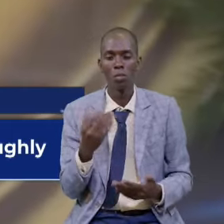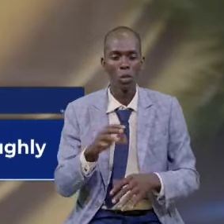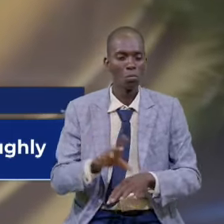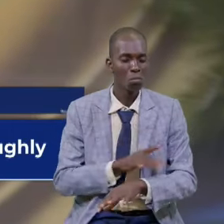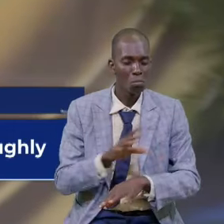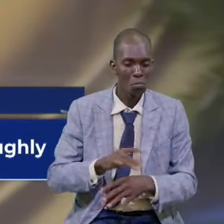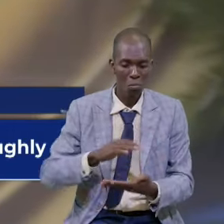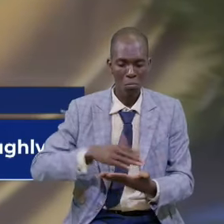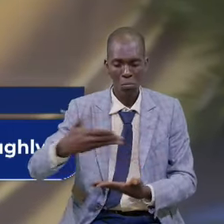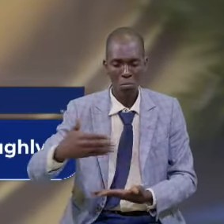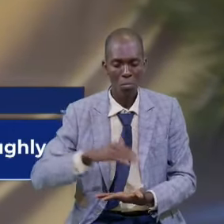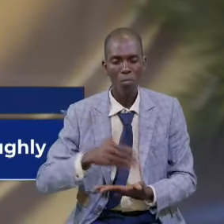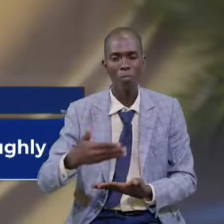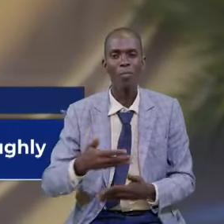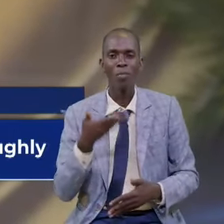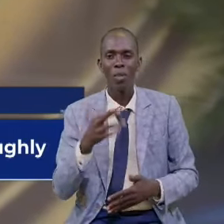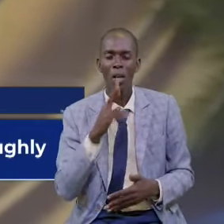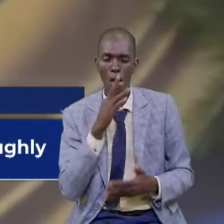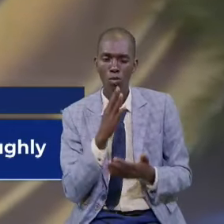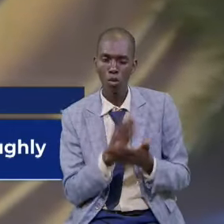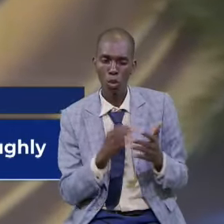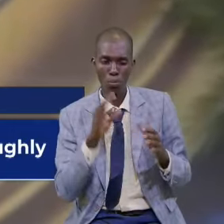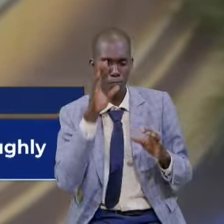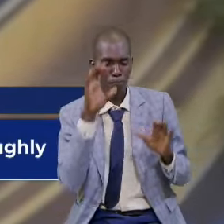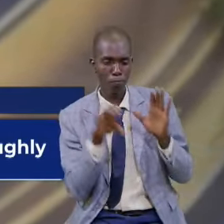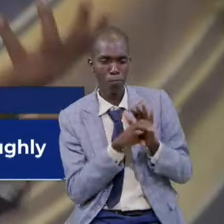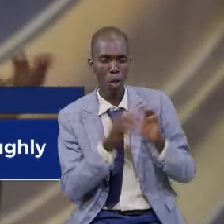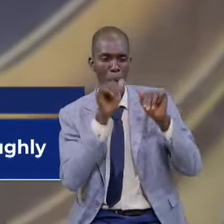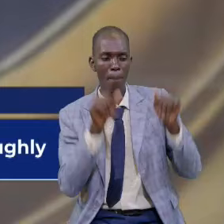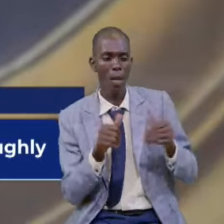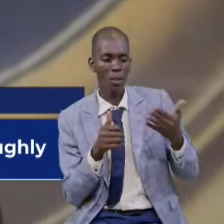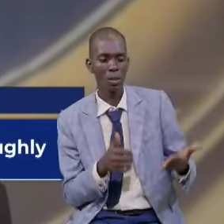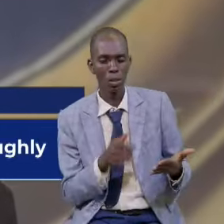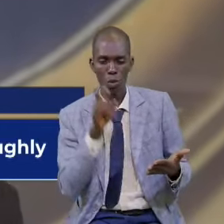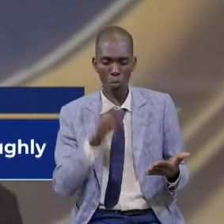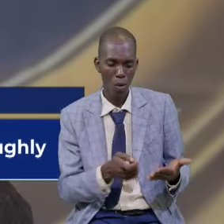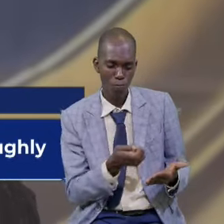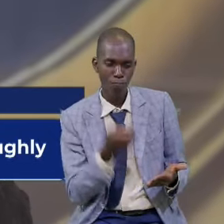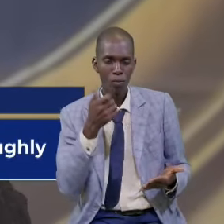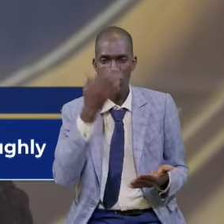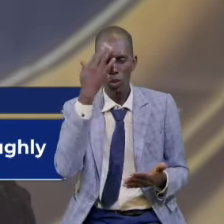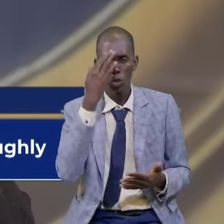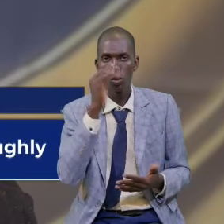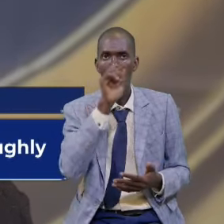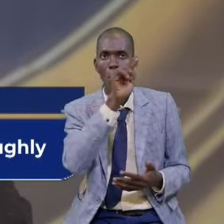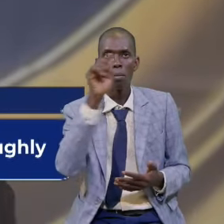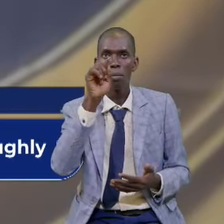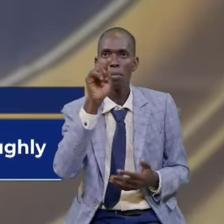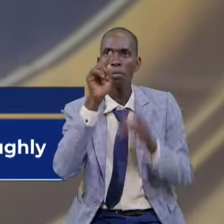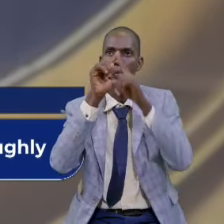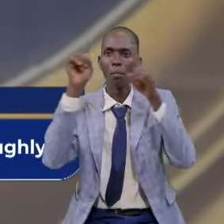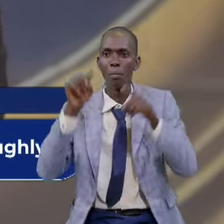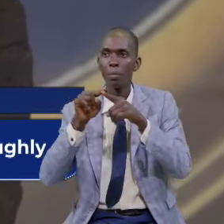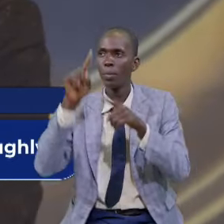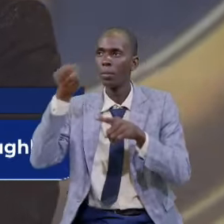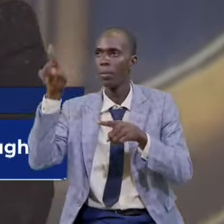are pictures there. You minimize. Get them off there so that you can think on what really